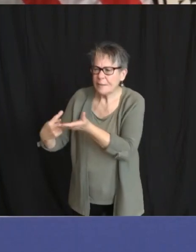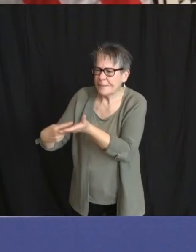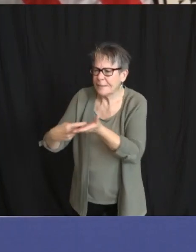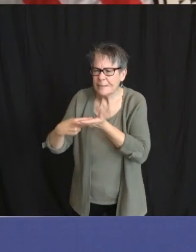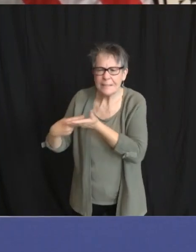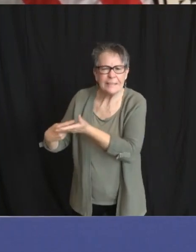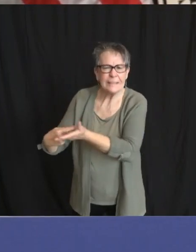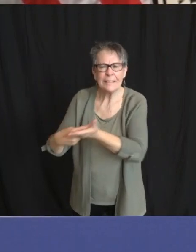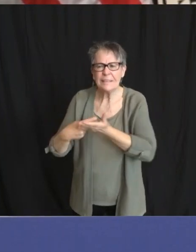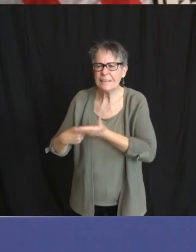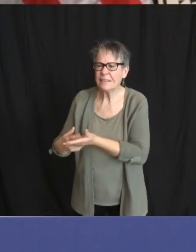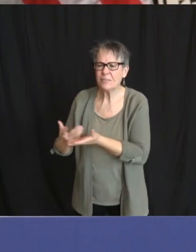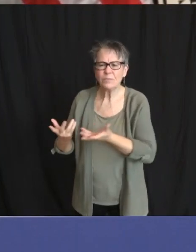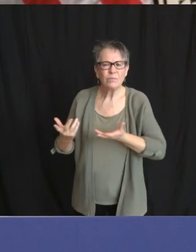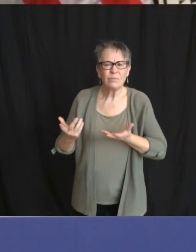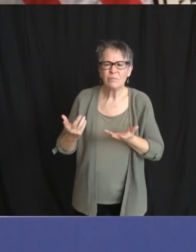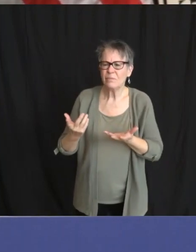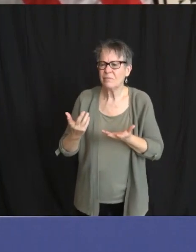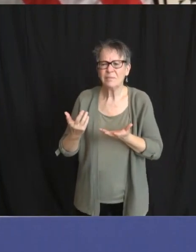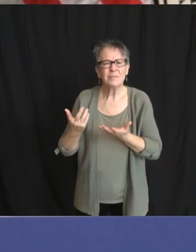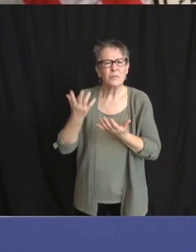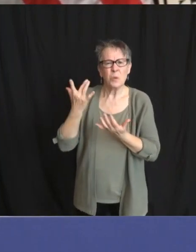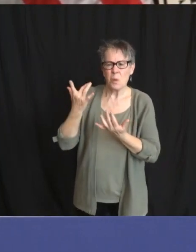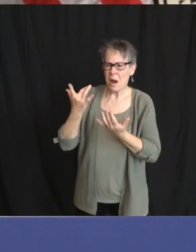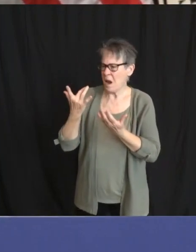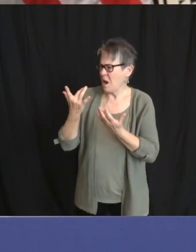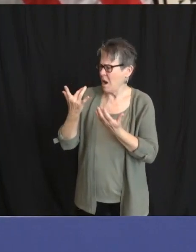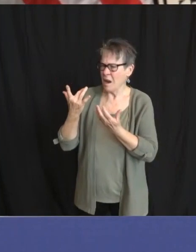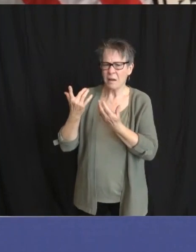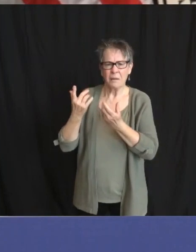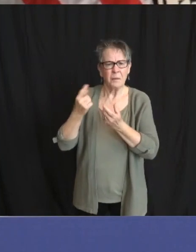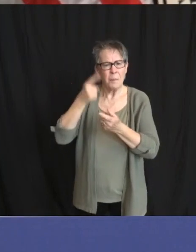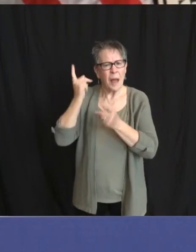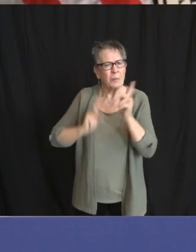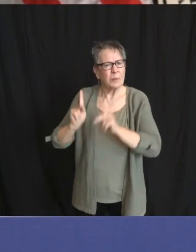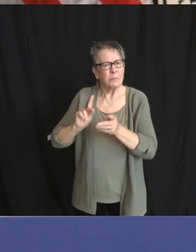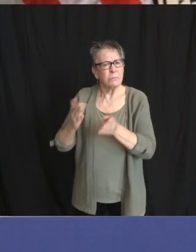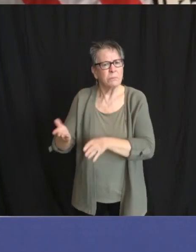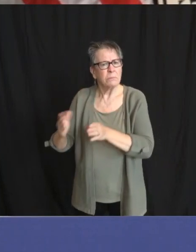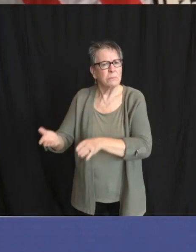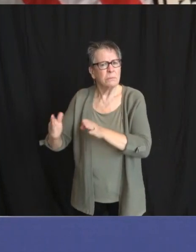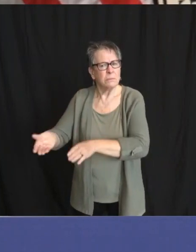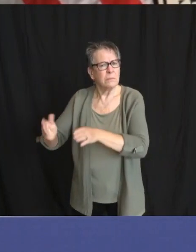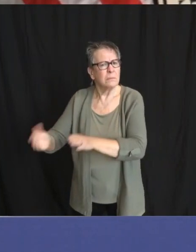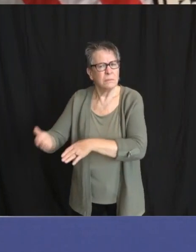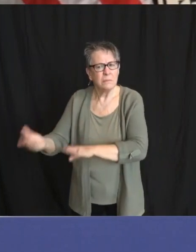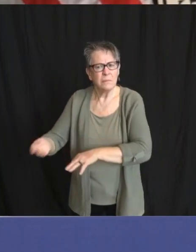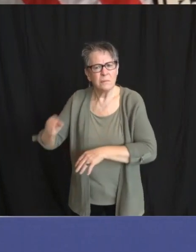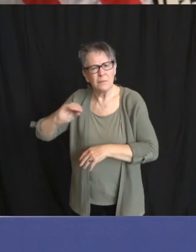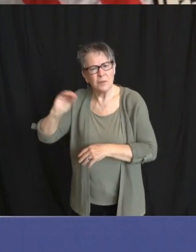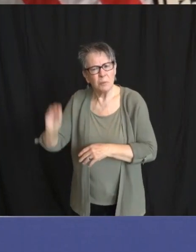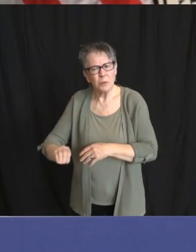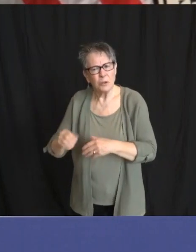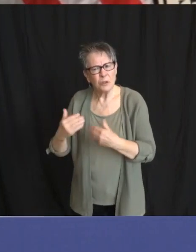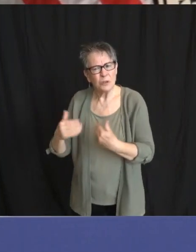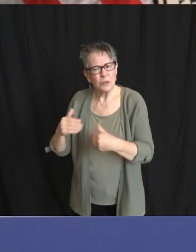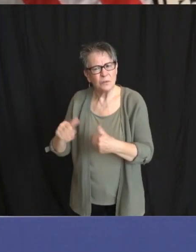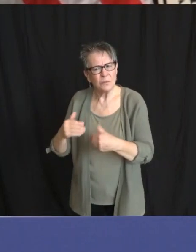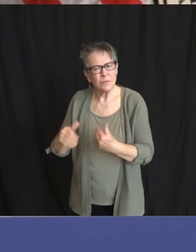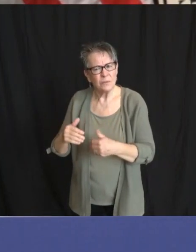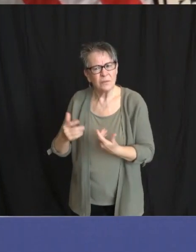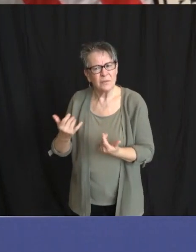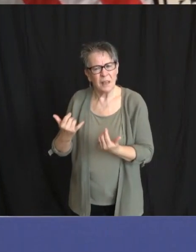African-American fatality number continues to be bouncing. It's a little less than 50% now, but it's still meaningfully above the representation in the